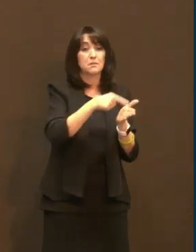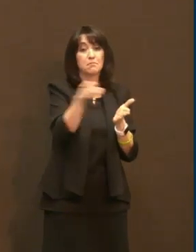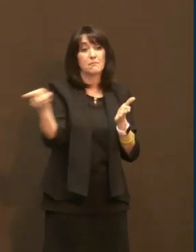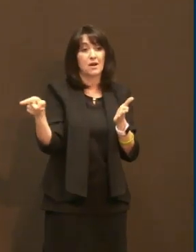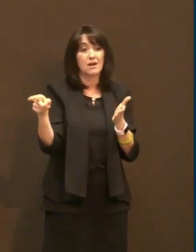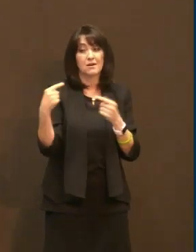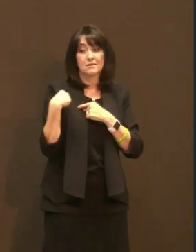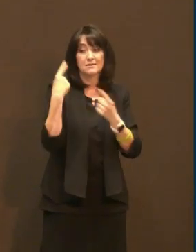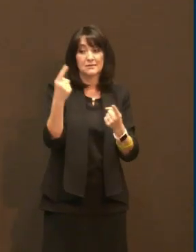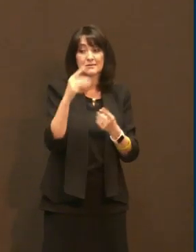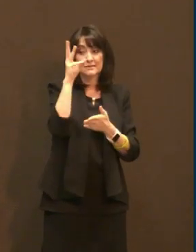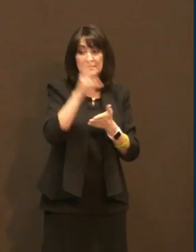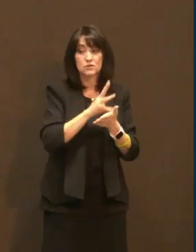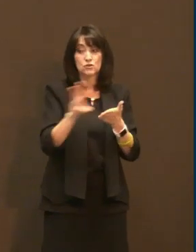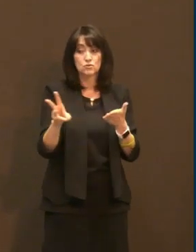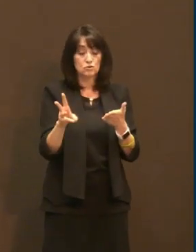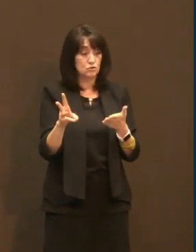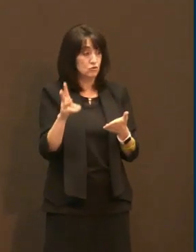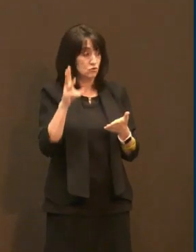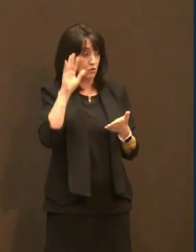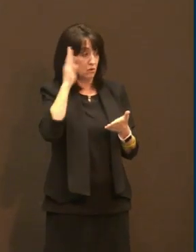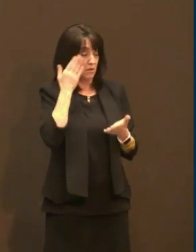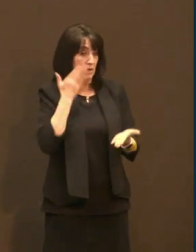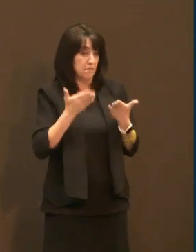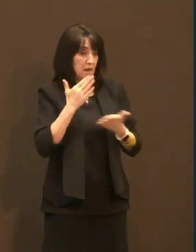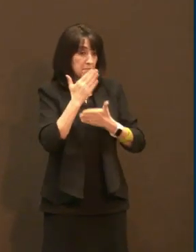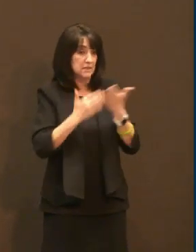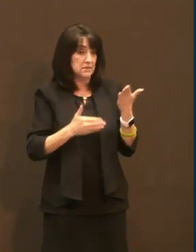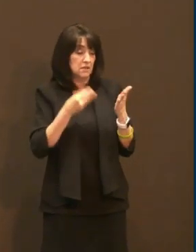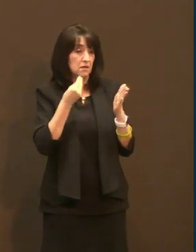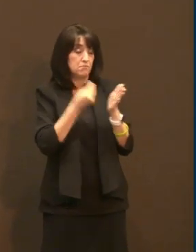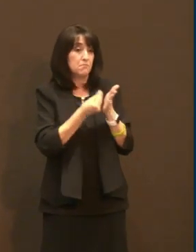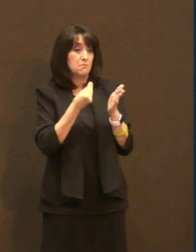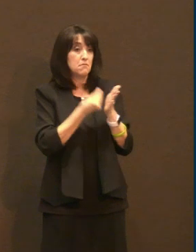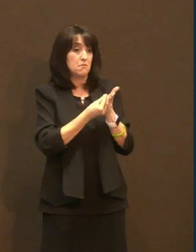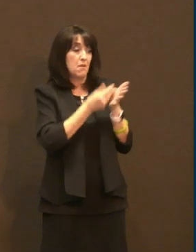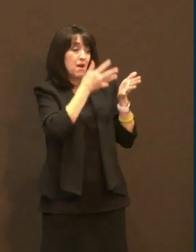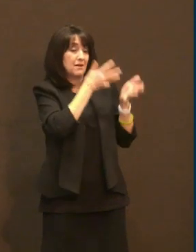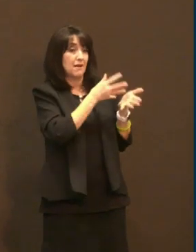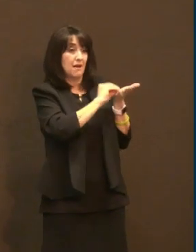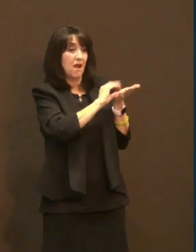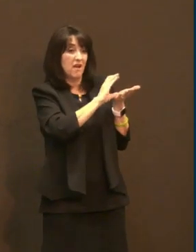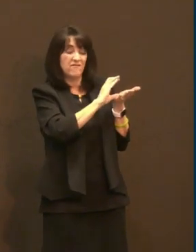So it sounds like we probably still have money in the fund, but that's a lot of money that's gone out the door.